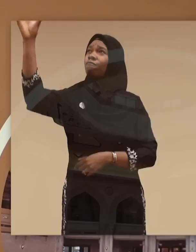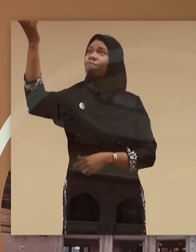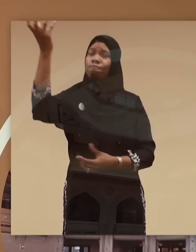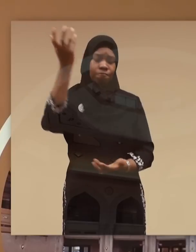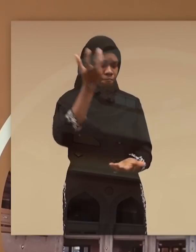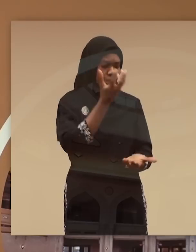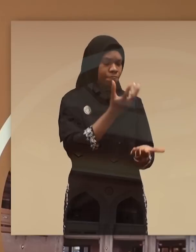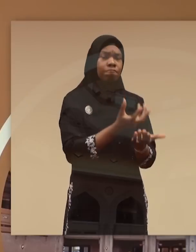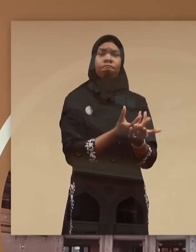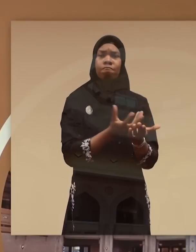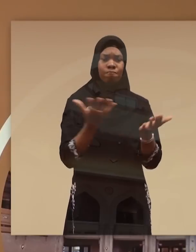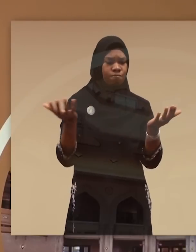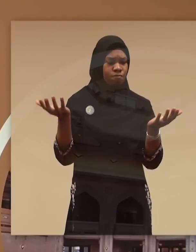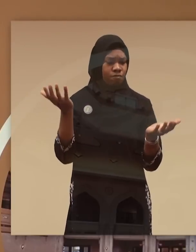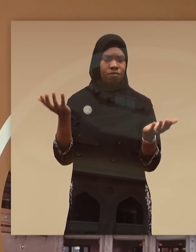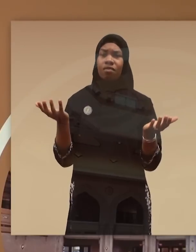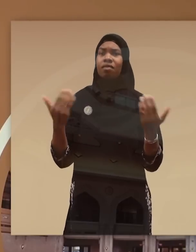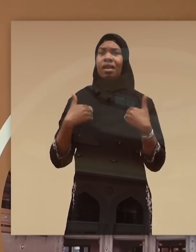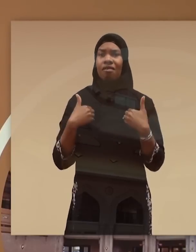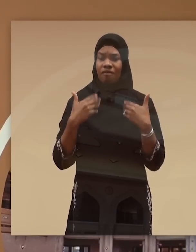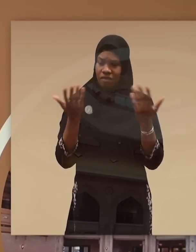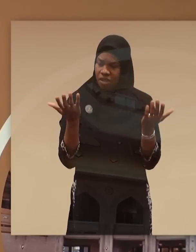so I would leave